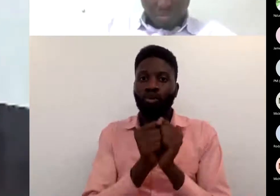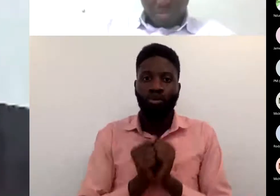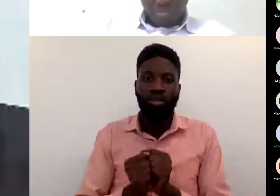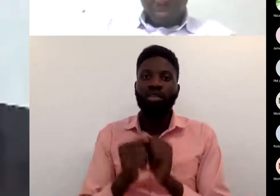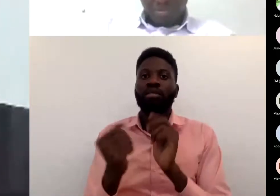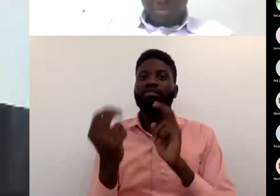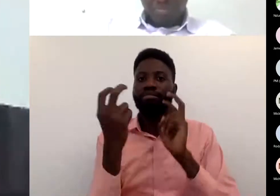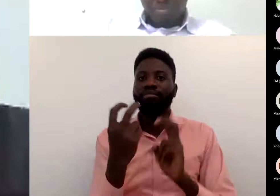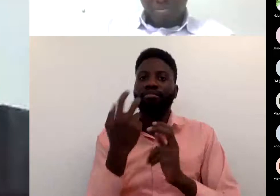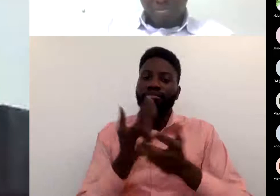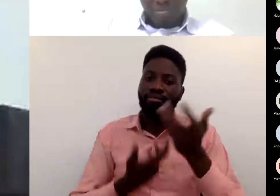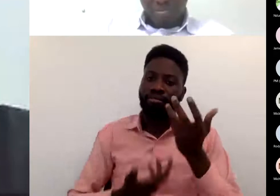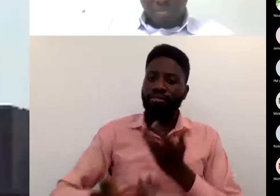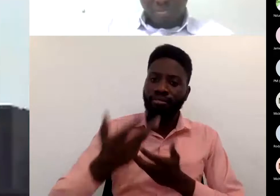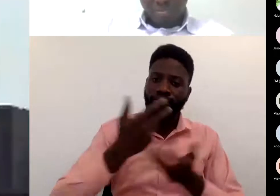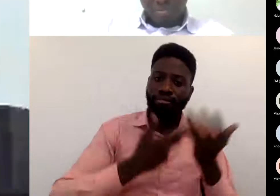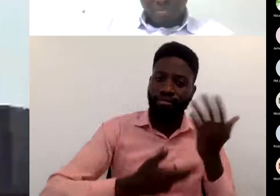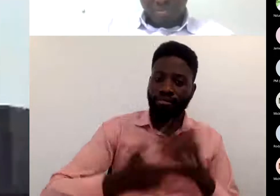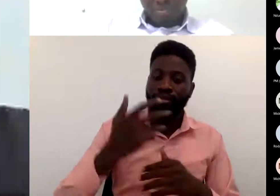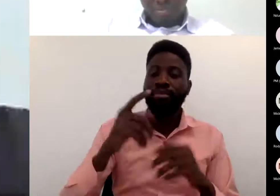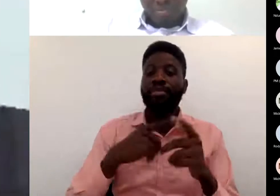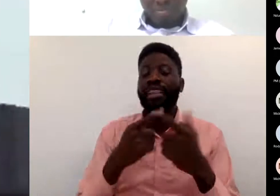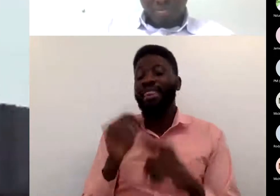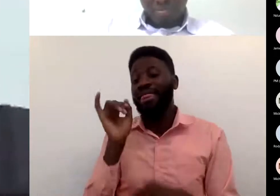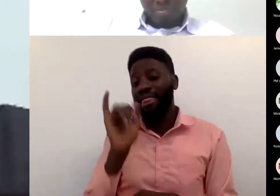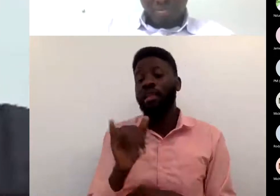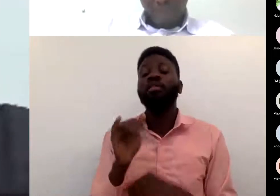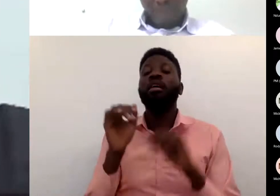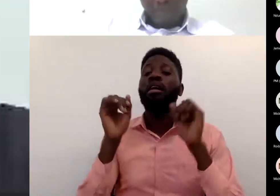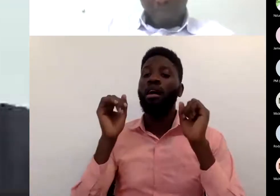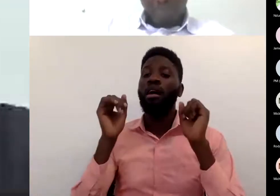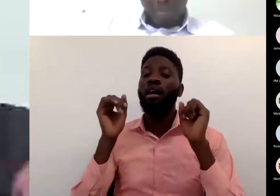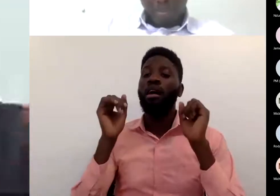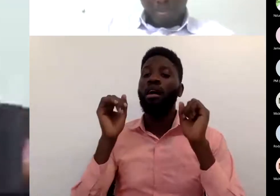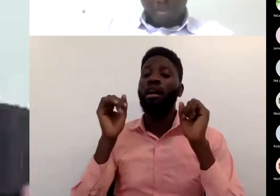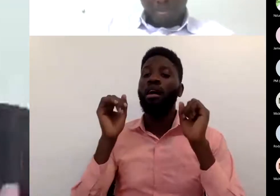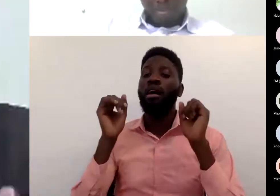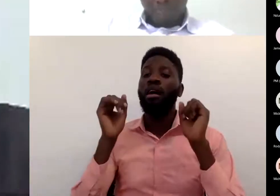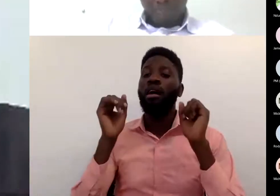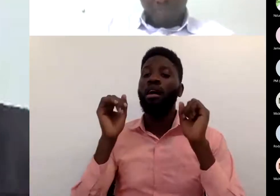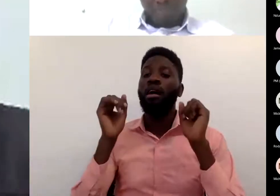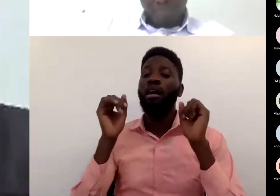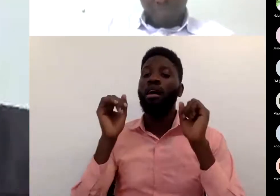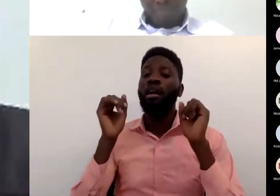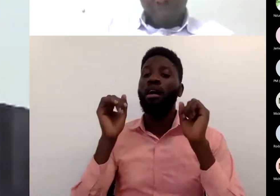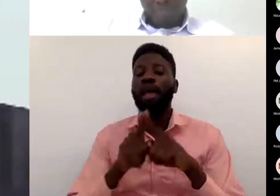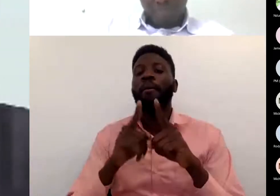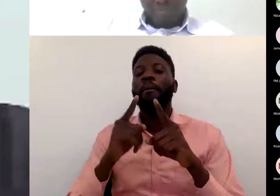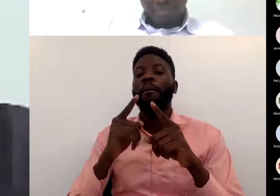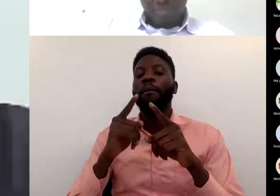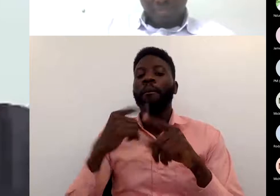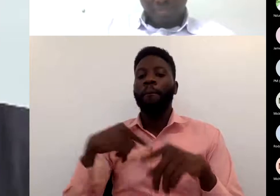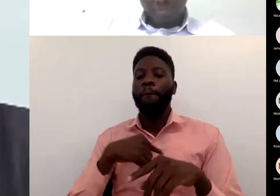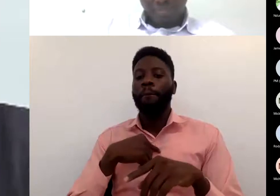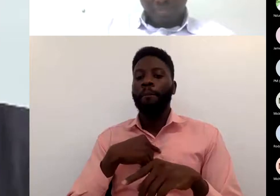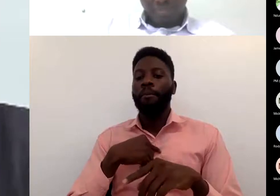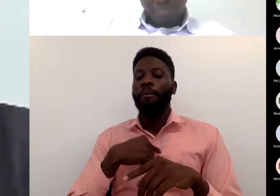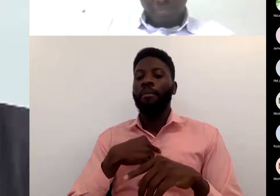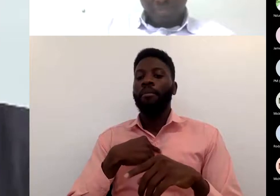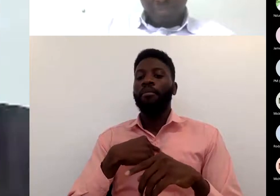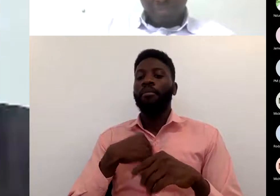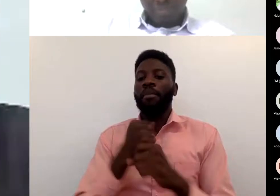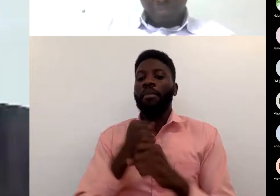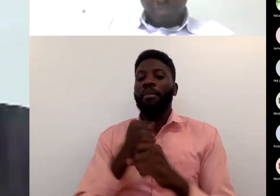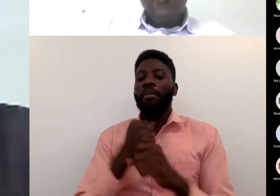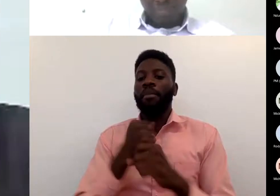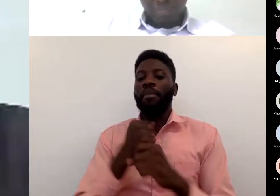sharing a meal, you'd be amazed at how that breaks down, the silos that we put ourselves, and you start